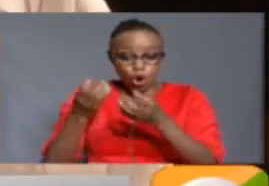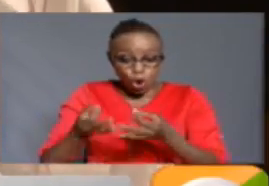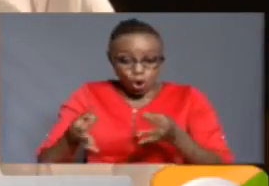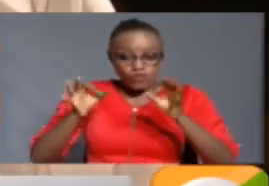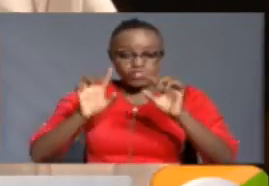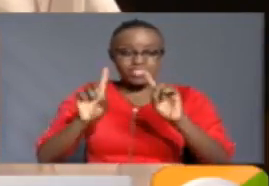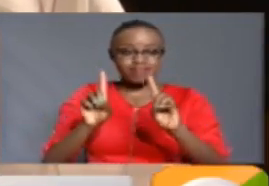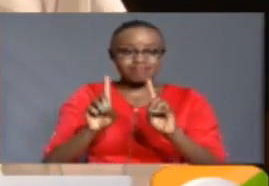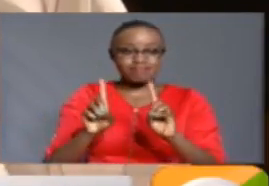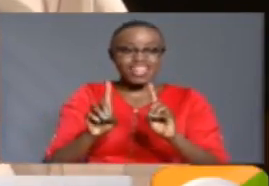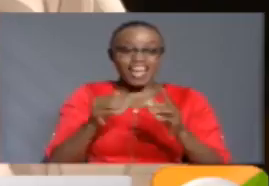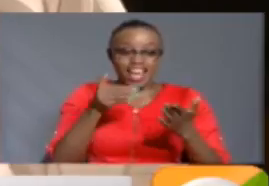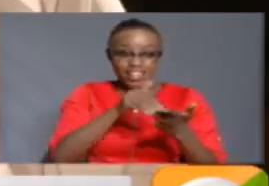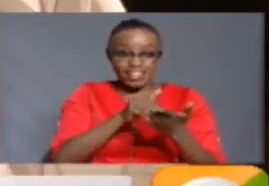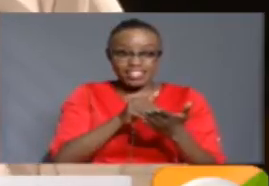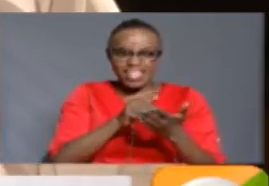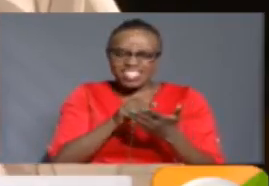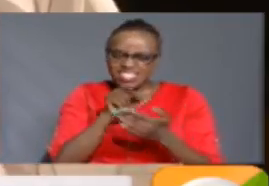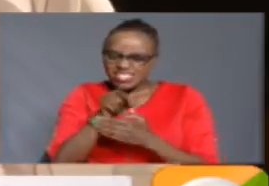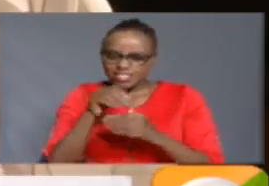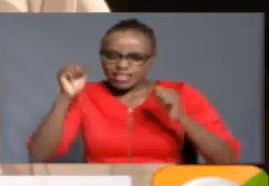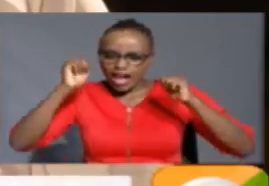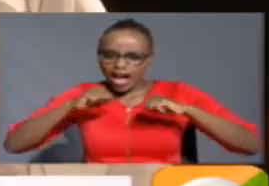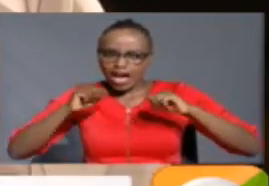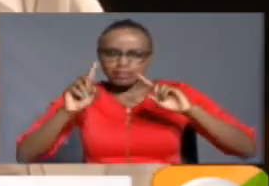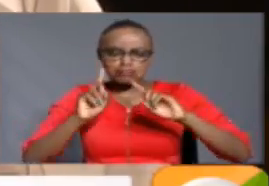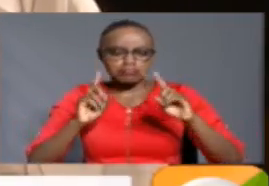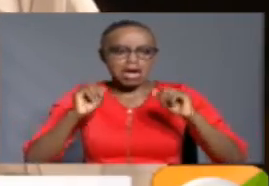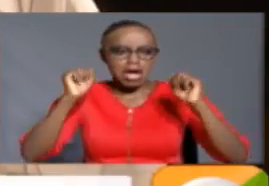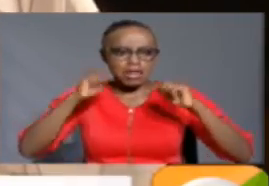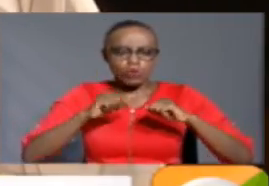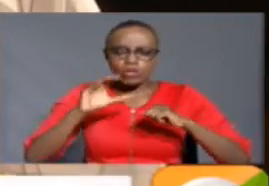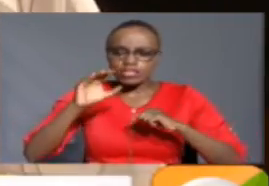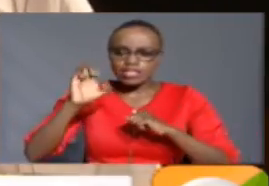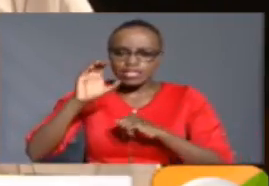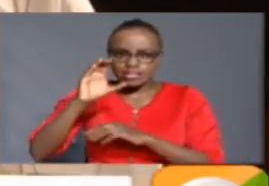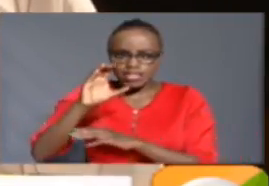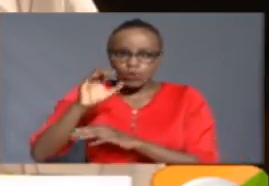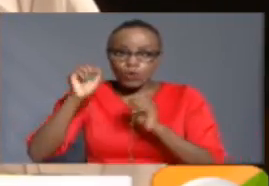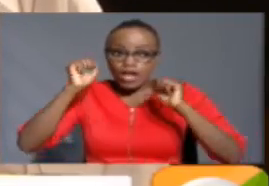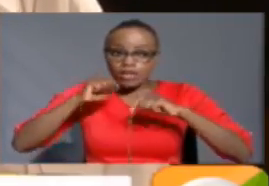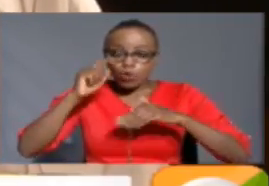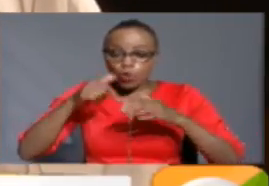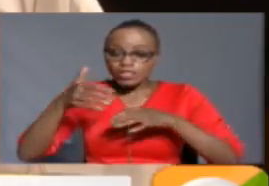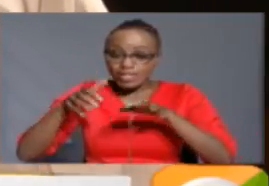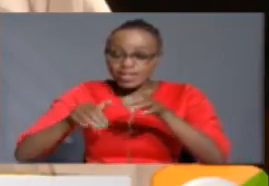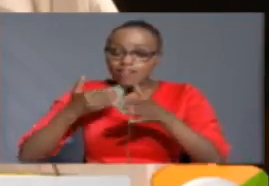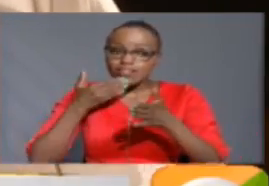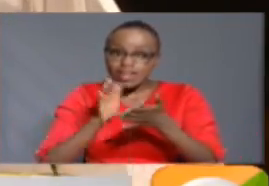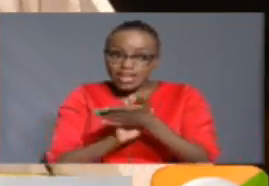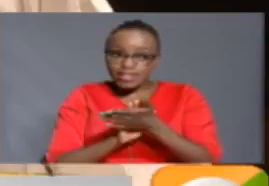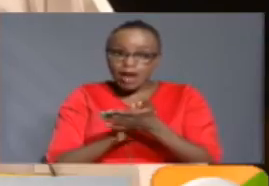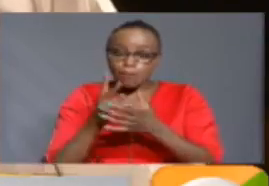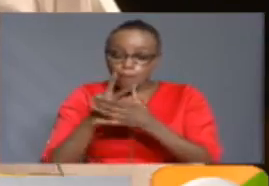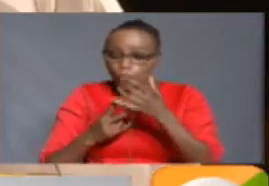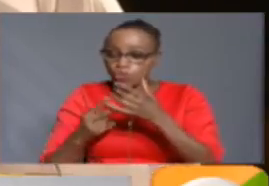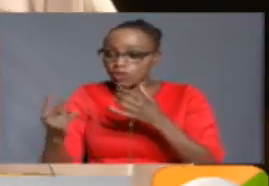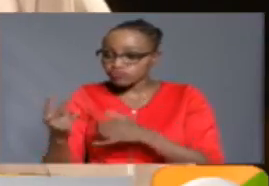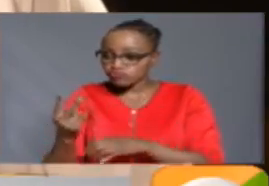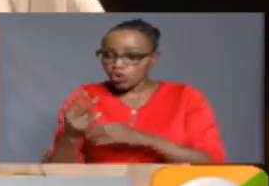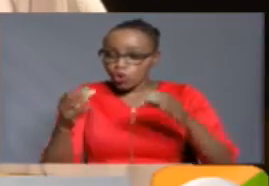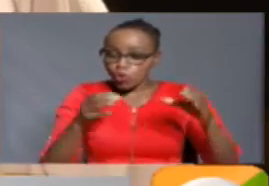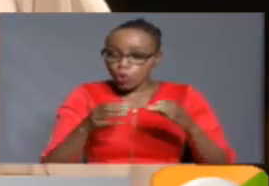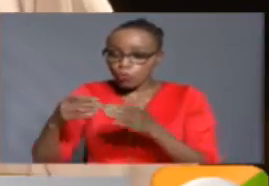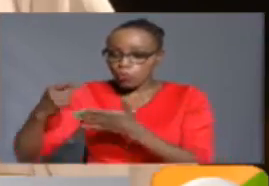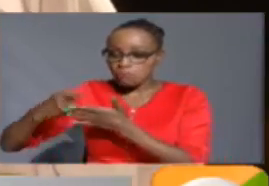officially, and again that was an agreement that we had agreed with the CEC. We'd agreed that she draft a letter where both parties were supposed to